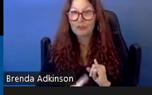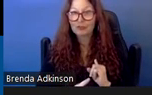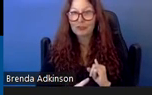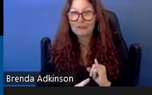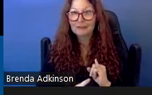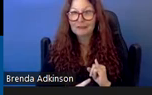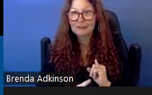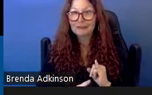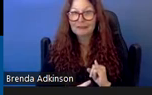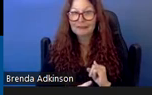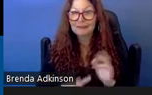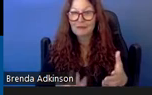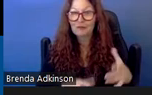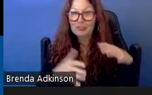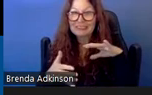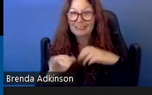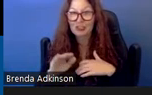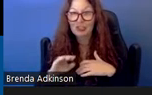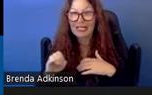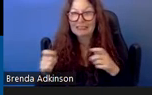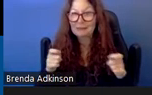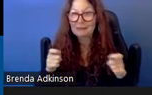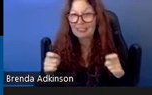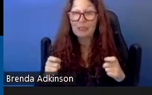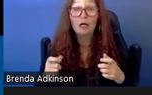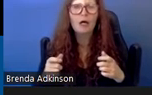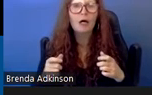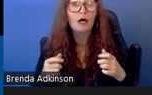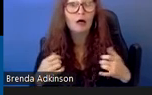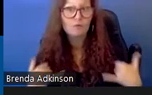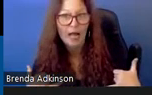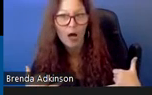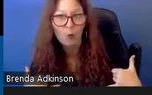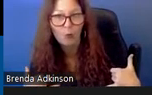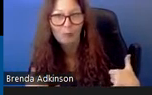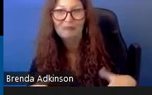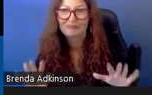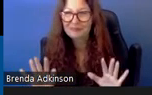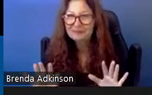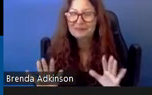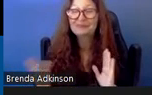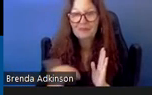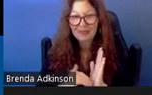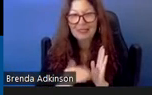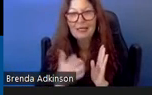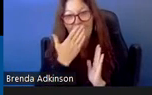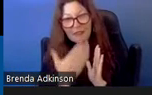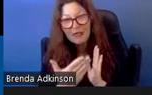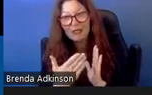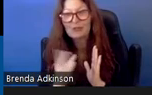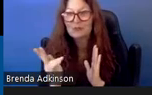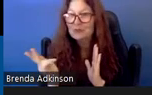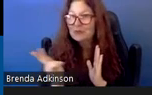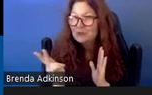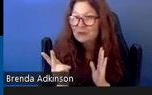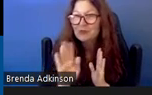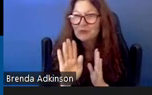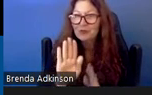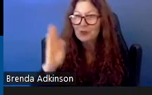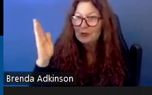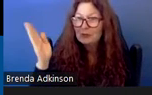for disaster case management for the moment. So again, thank you, Jennifer and Rebecca, for the